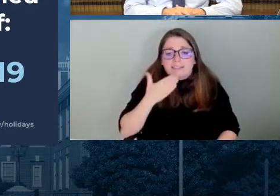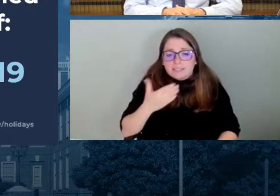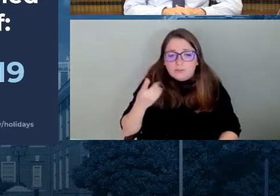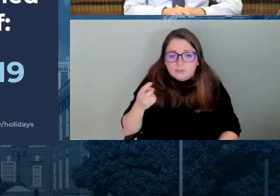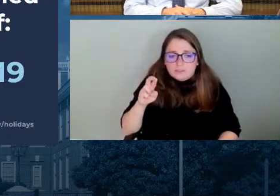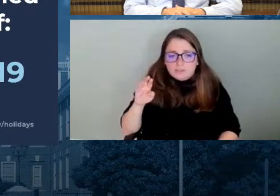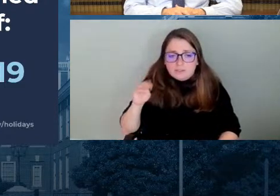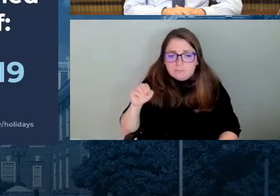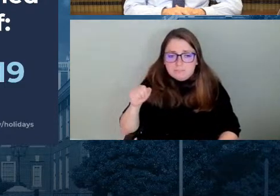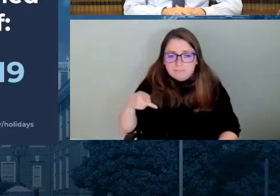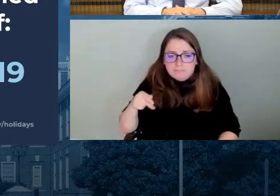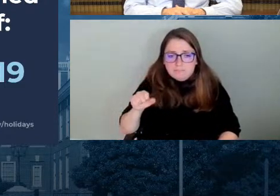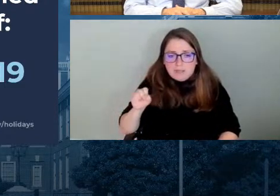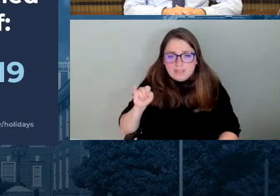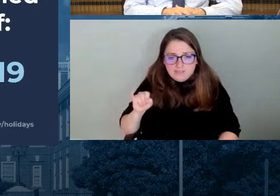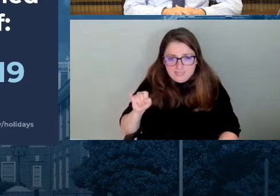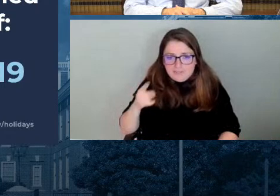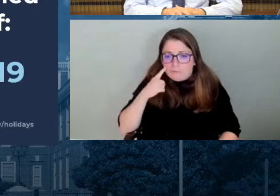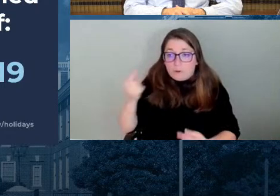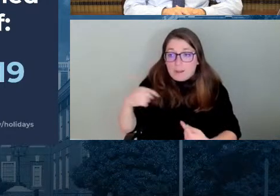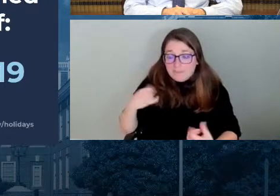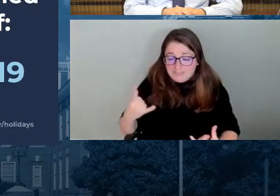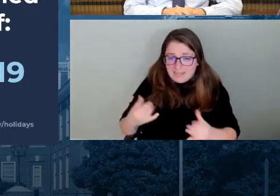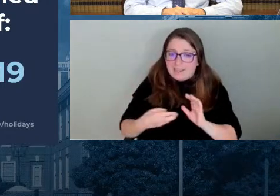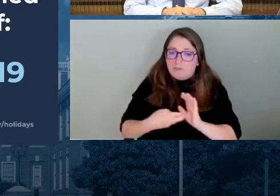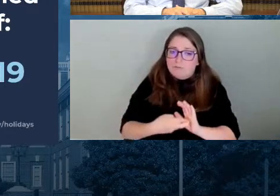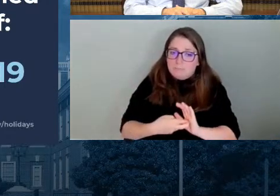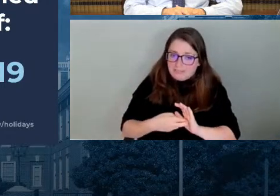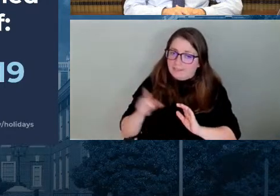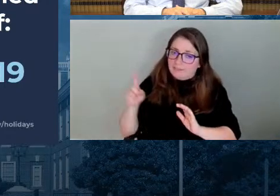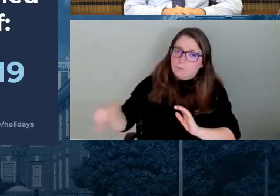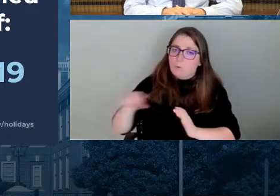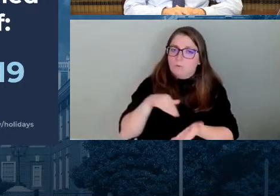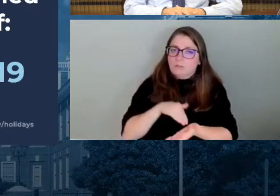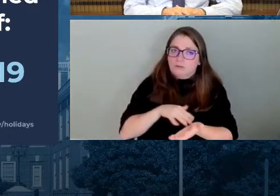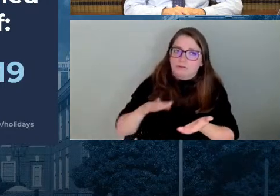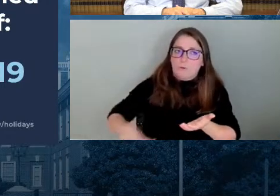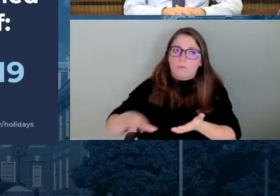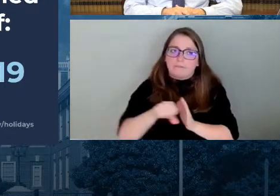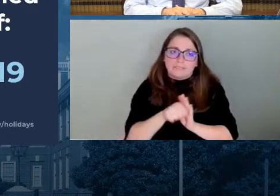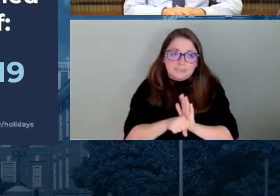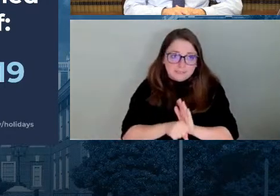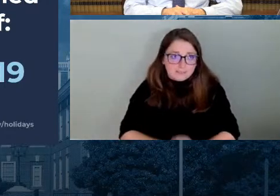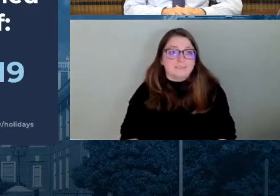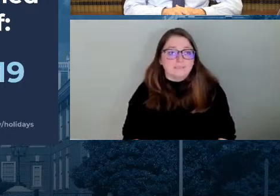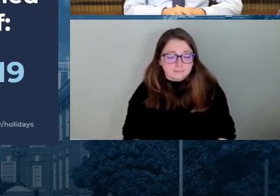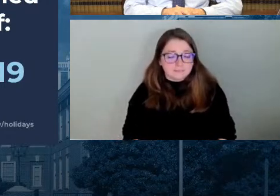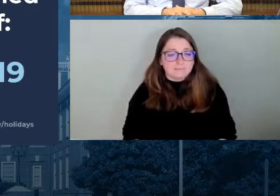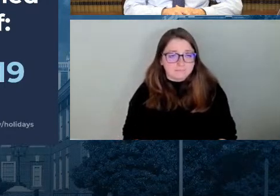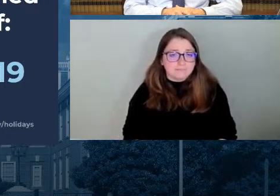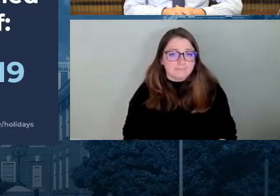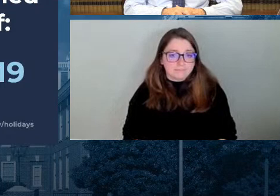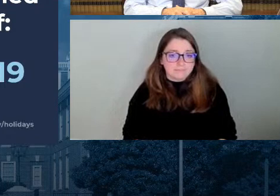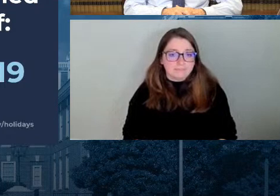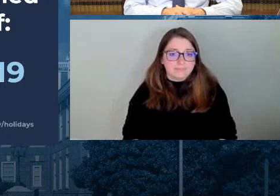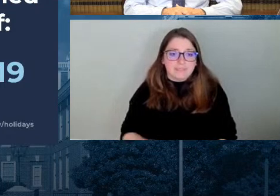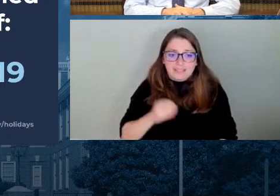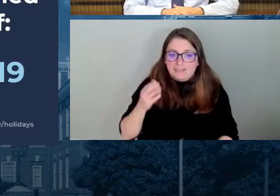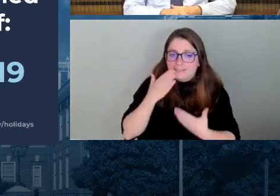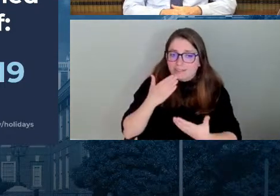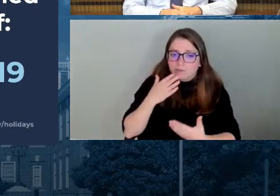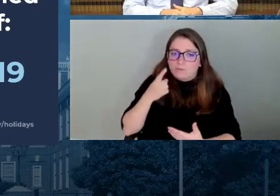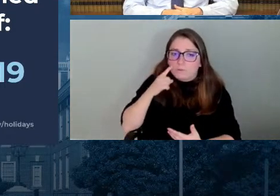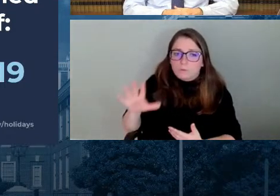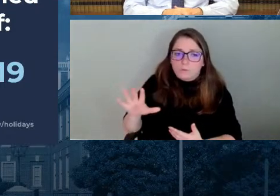all those providers across the state, and particularly in her organization at Christiana Care, their